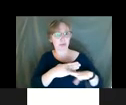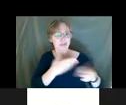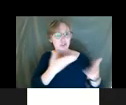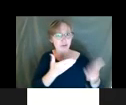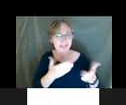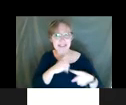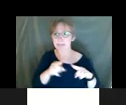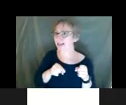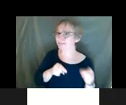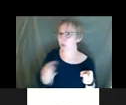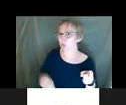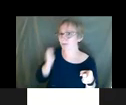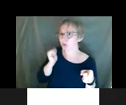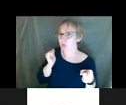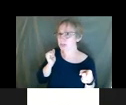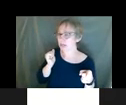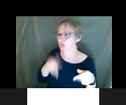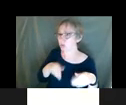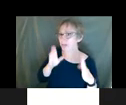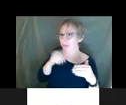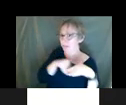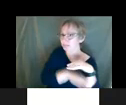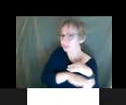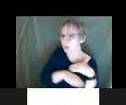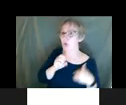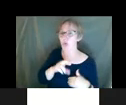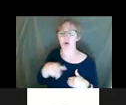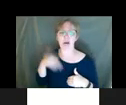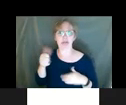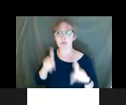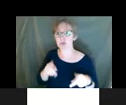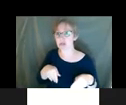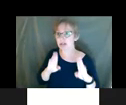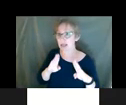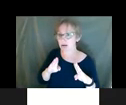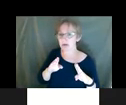refused access by such person or another individual.